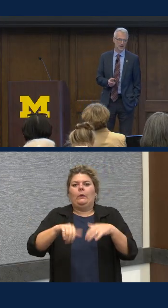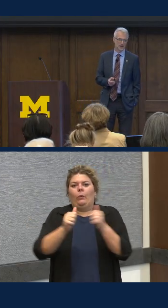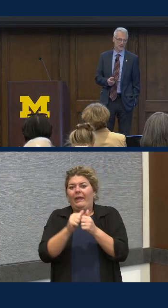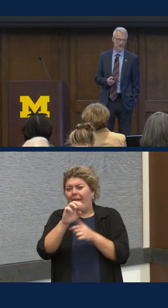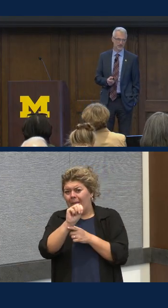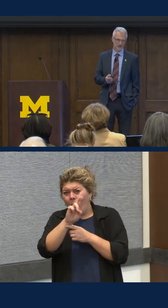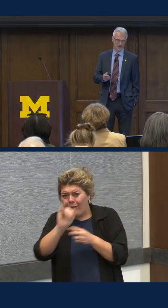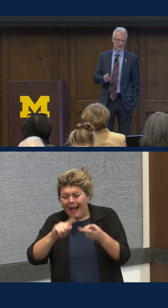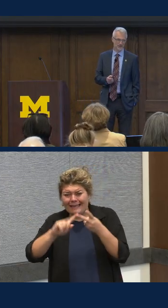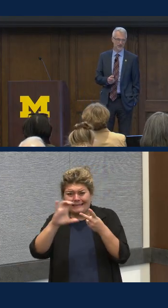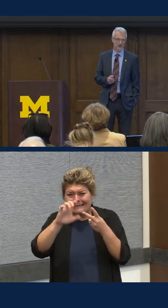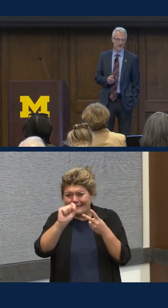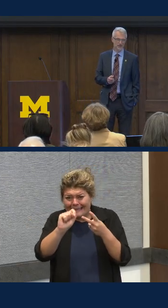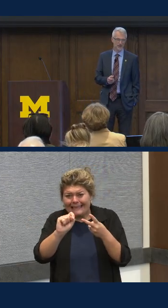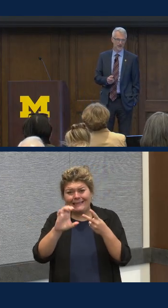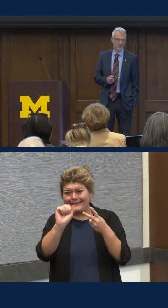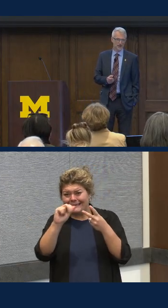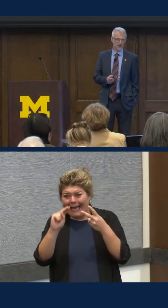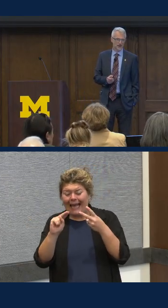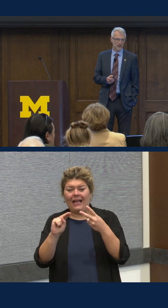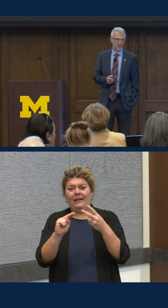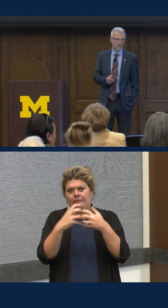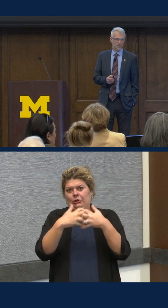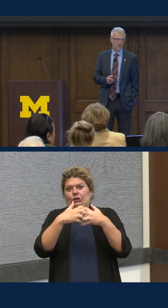CT scanners and other kinds of scanners.